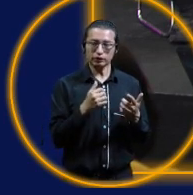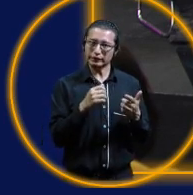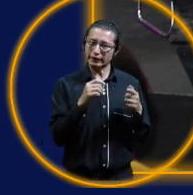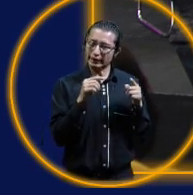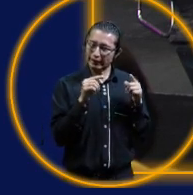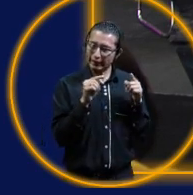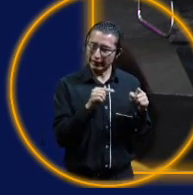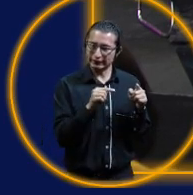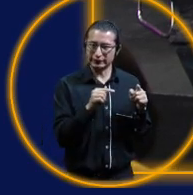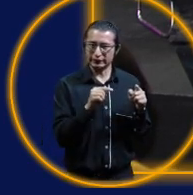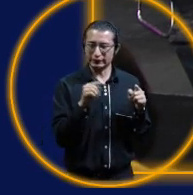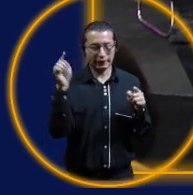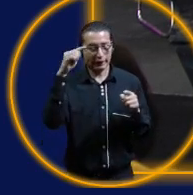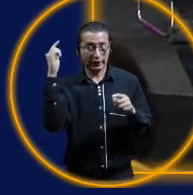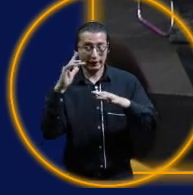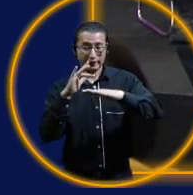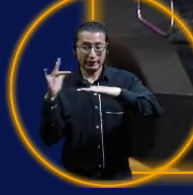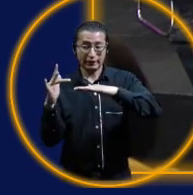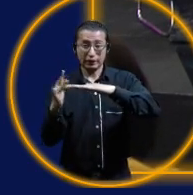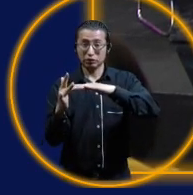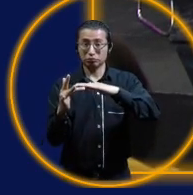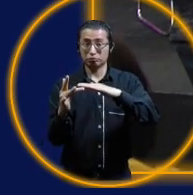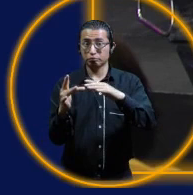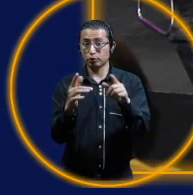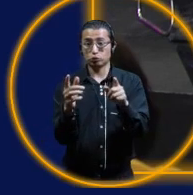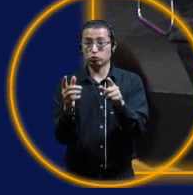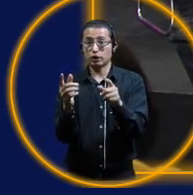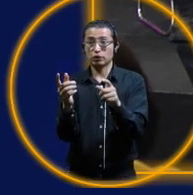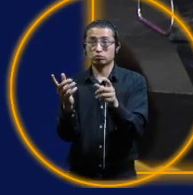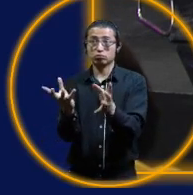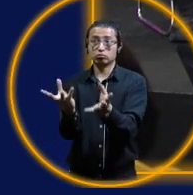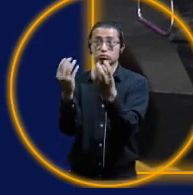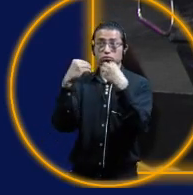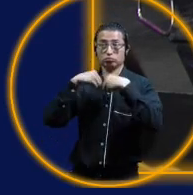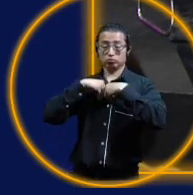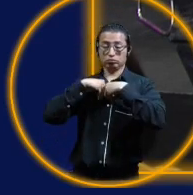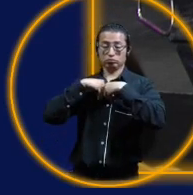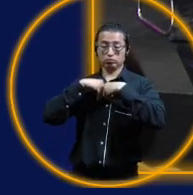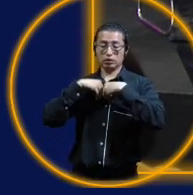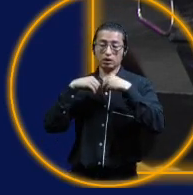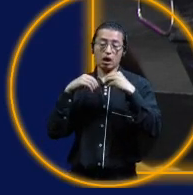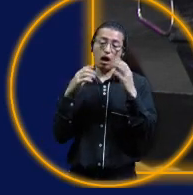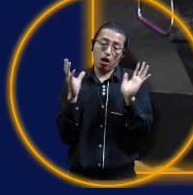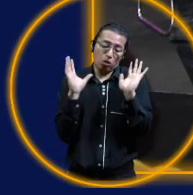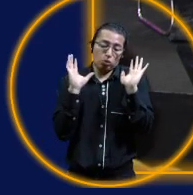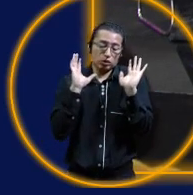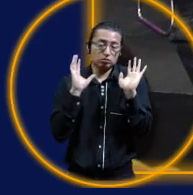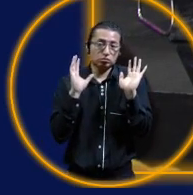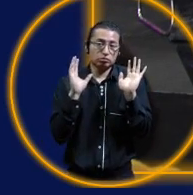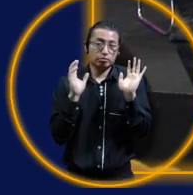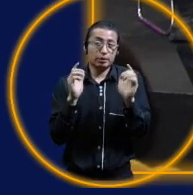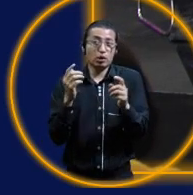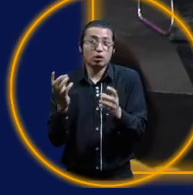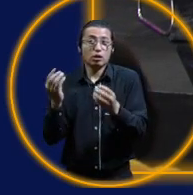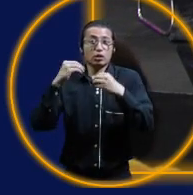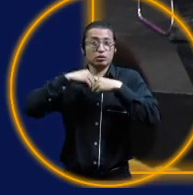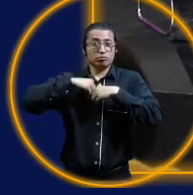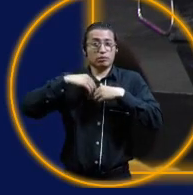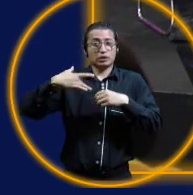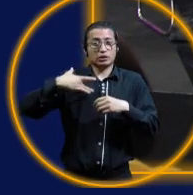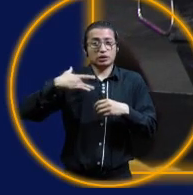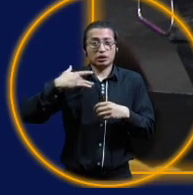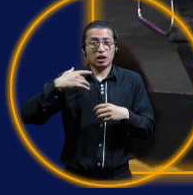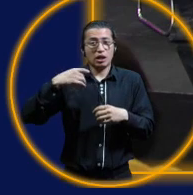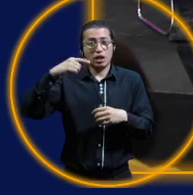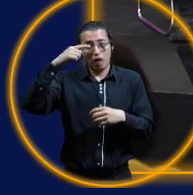and you feel like, I want to learn how to do that, it's helpful. If it's making you feel bad about yourself, it's not helpful, and just